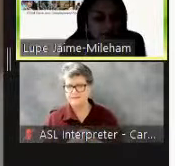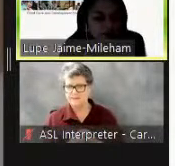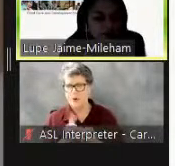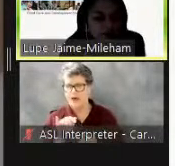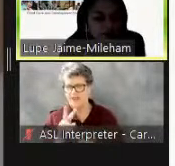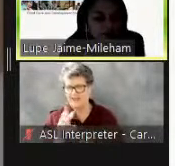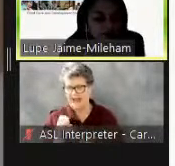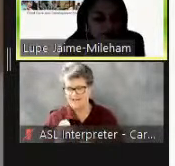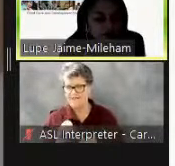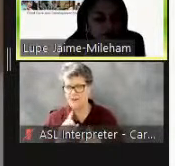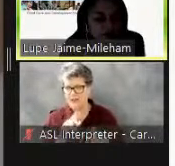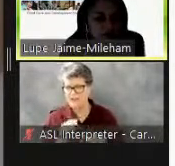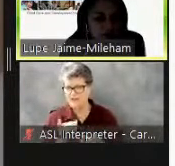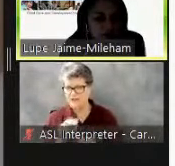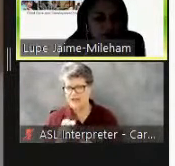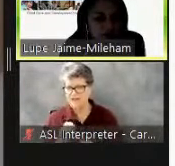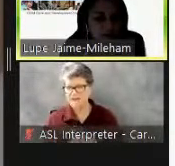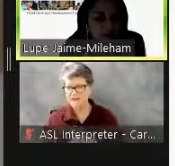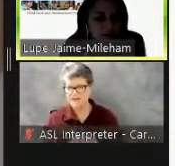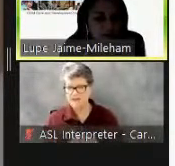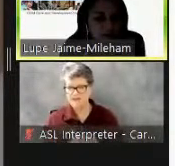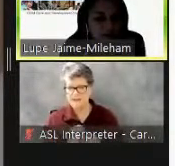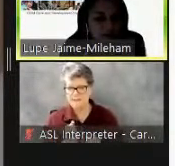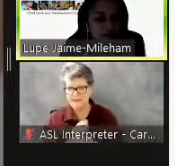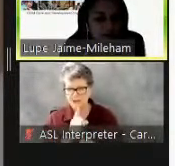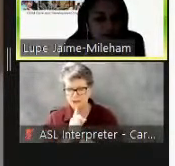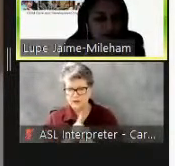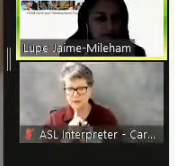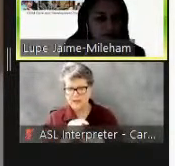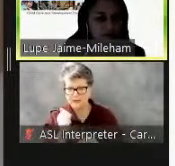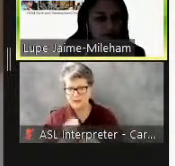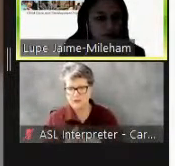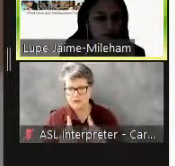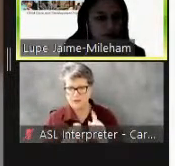because I want to make sure we get to all the questions.